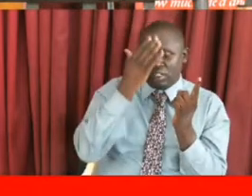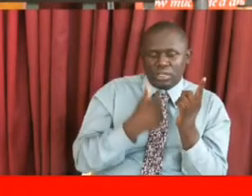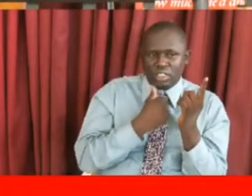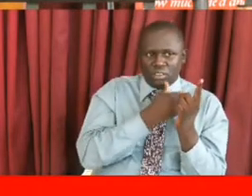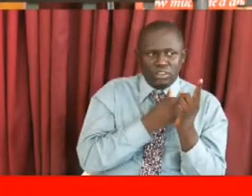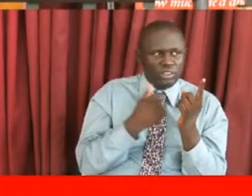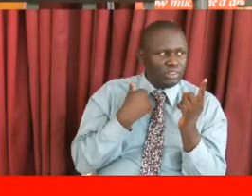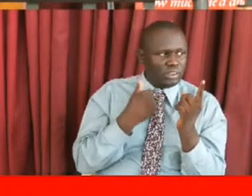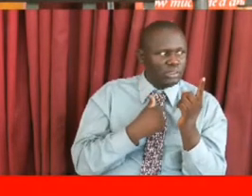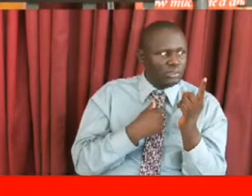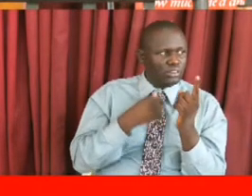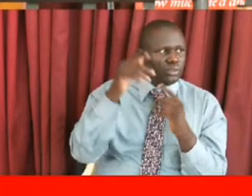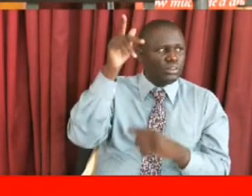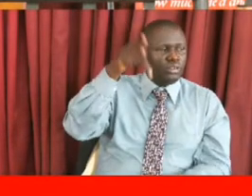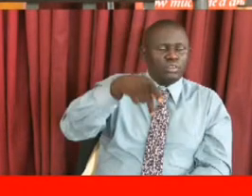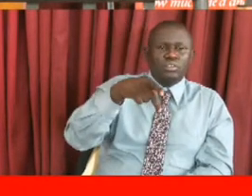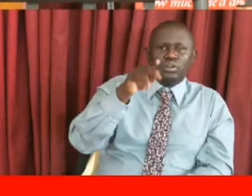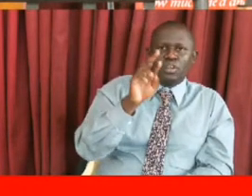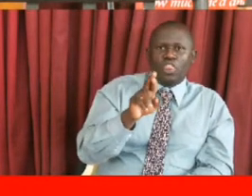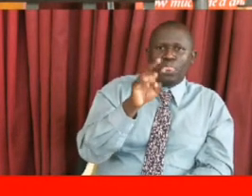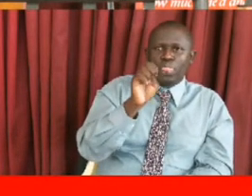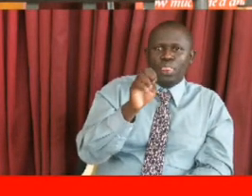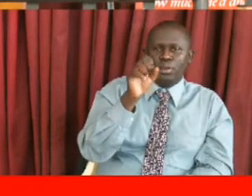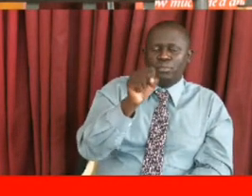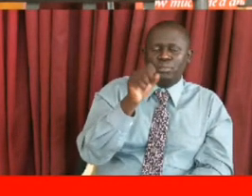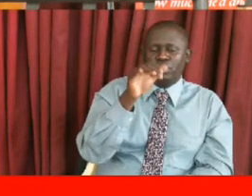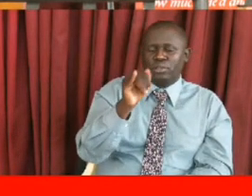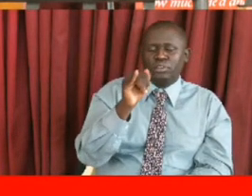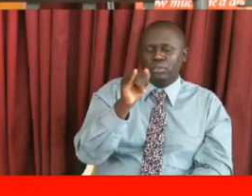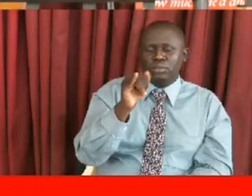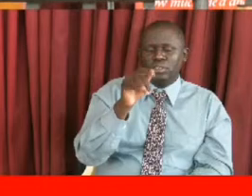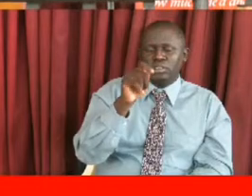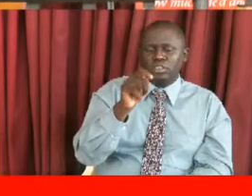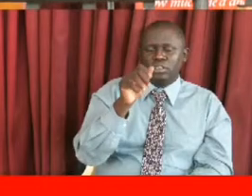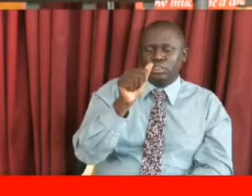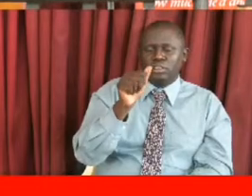forth it was not GI to Martin Luther